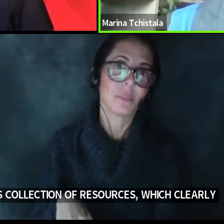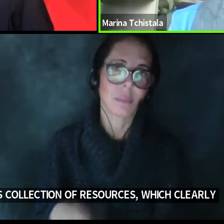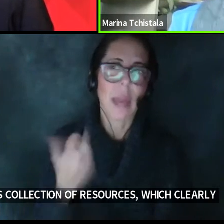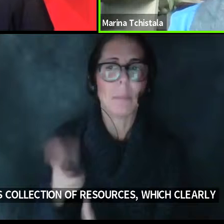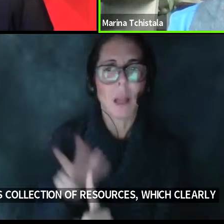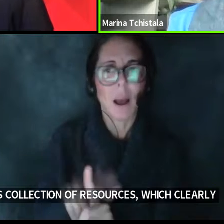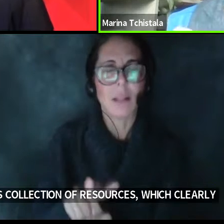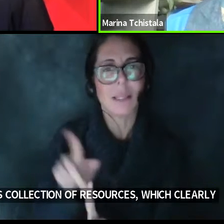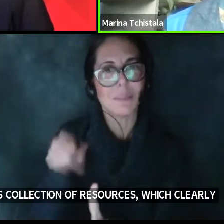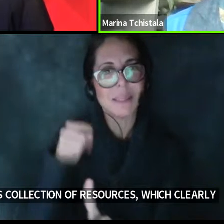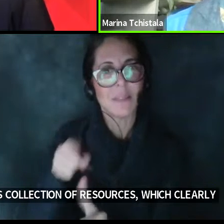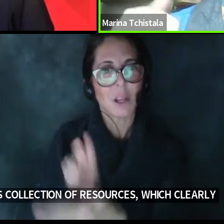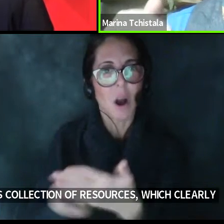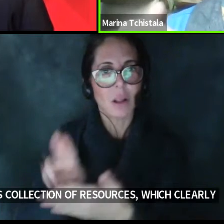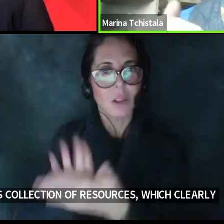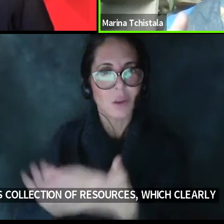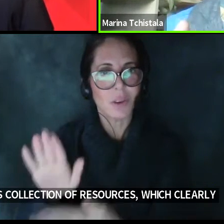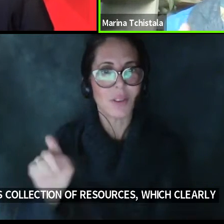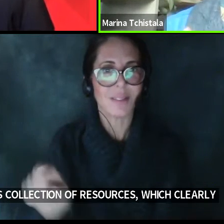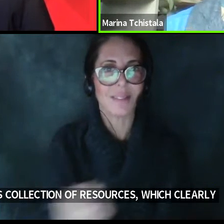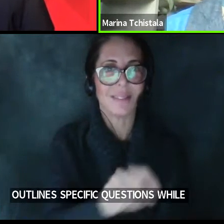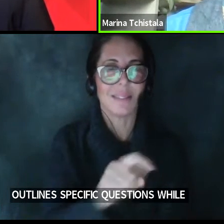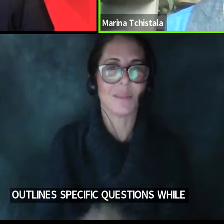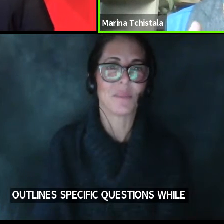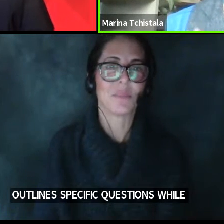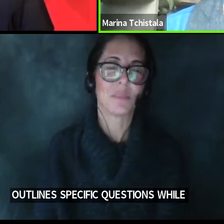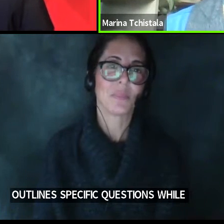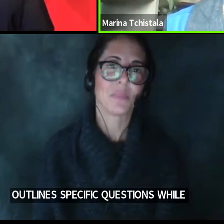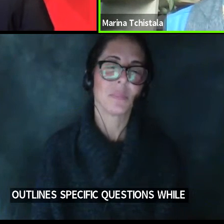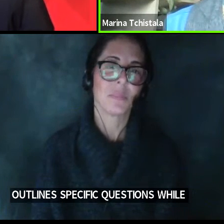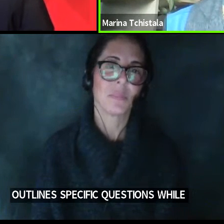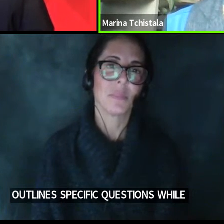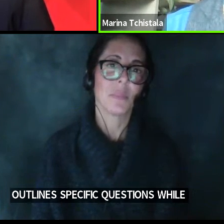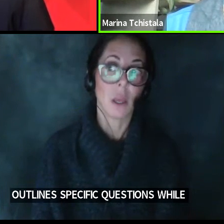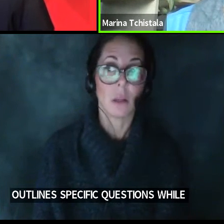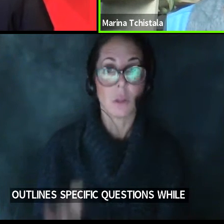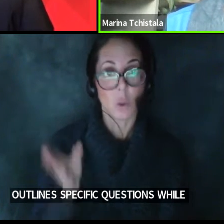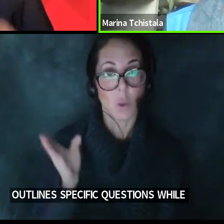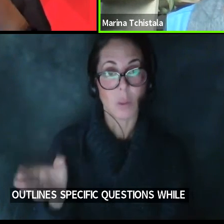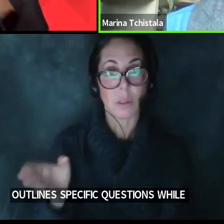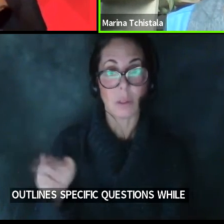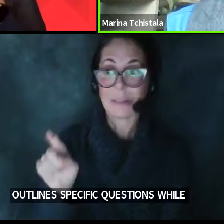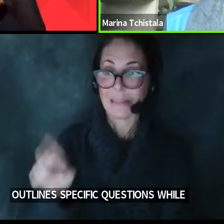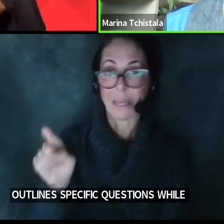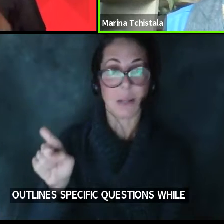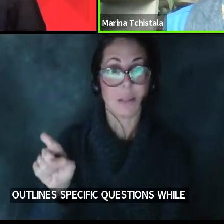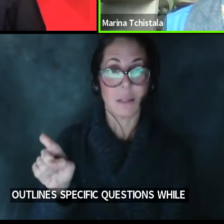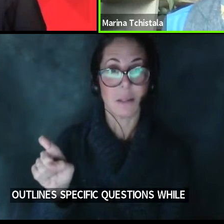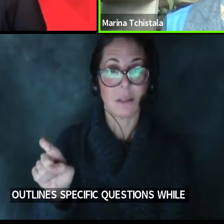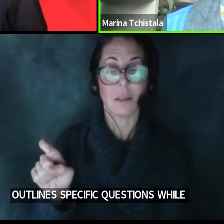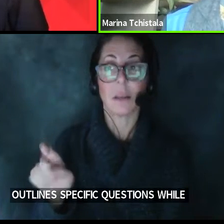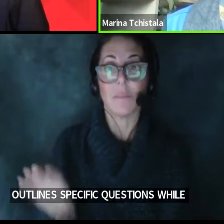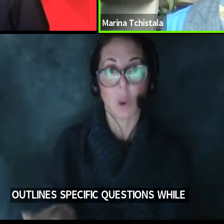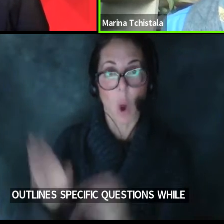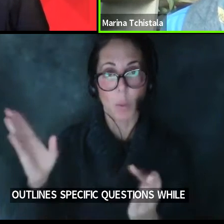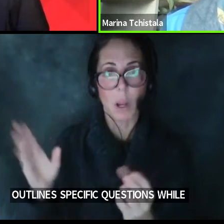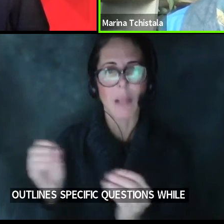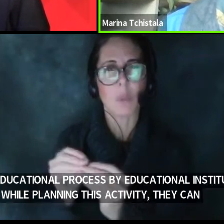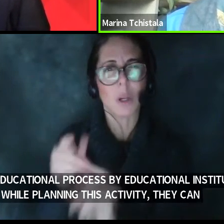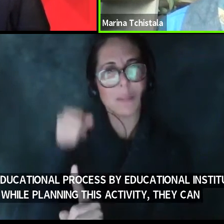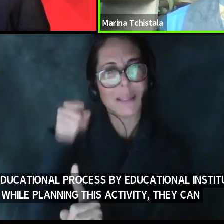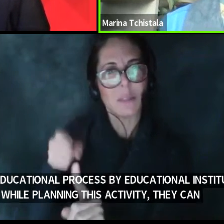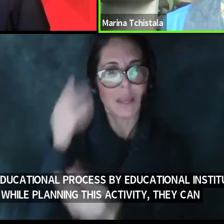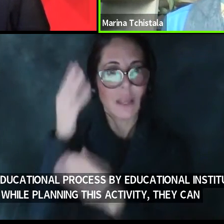institution. While planning this or this activity, they can be addressed to specific even